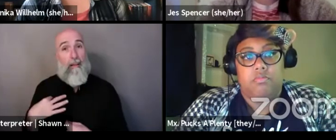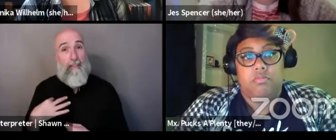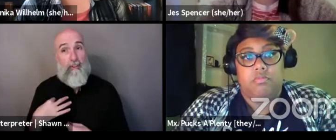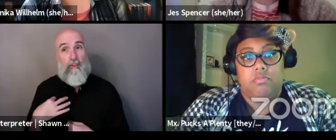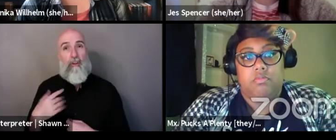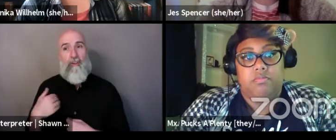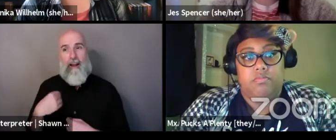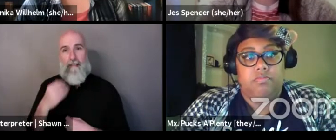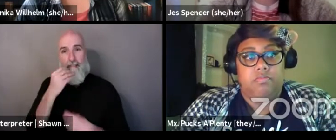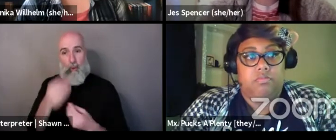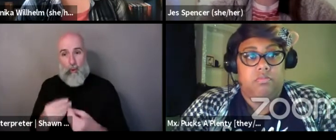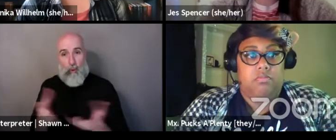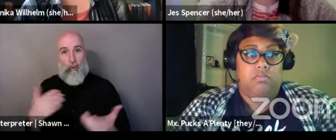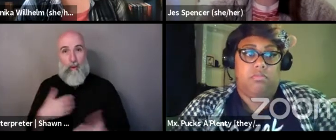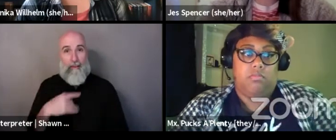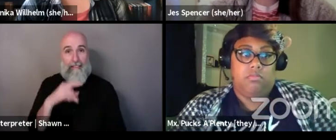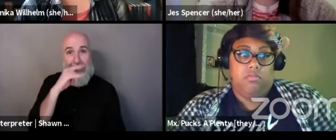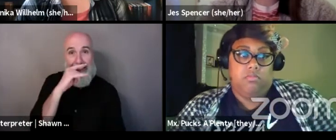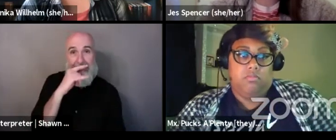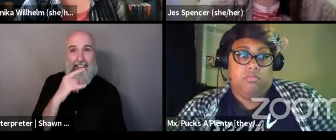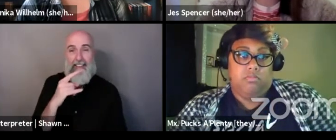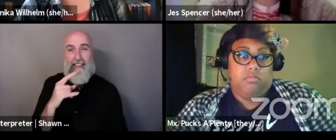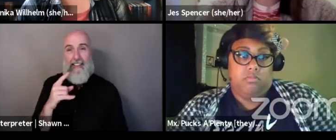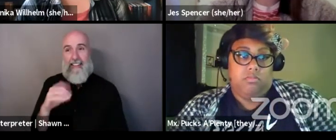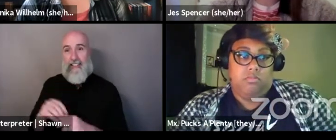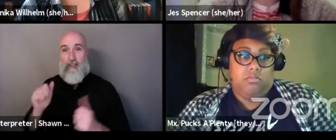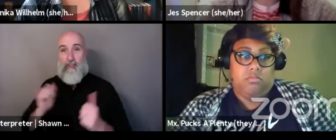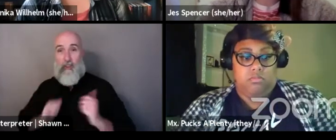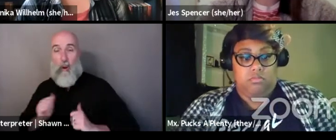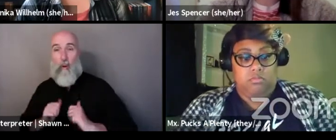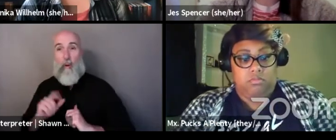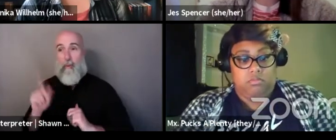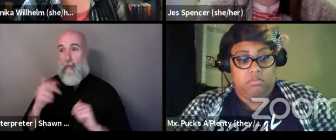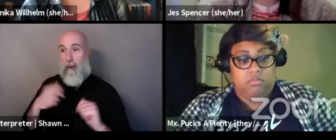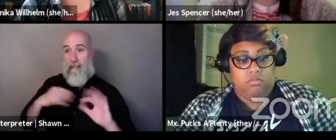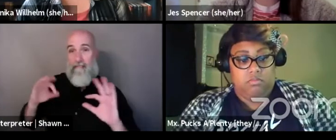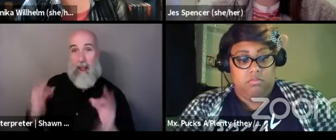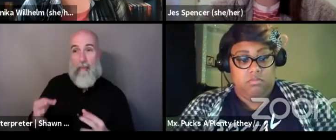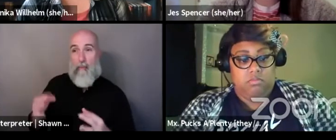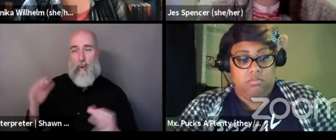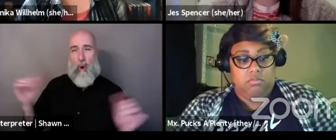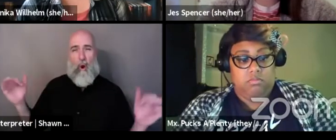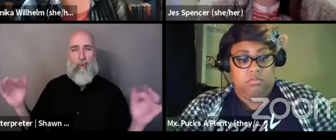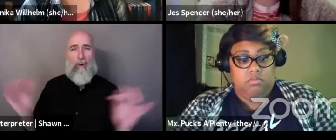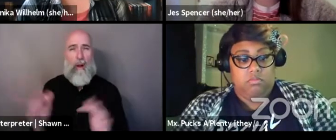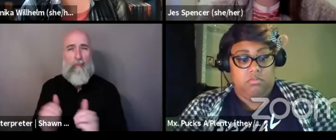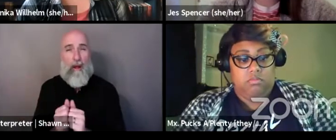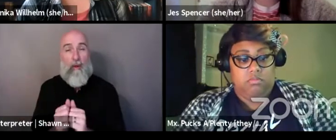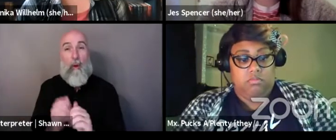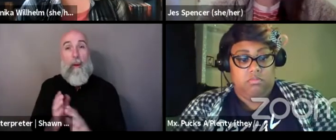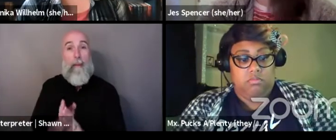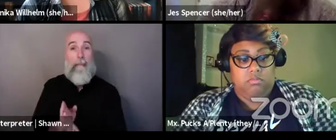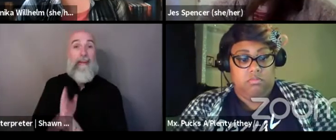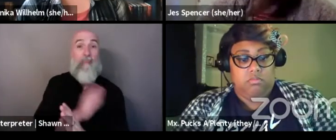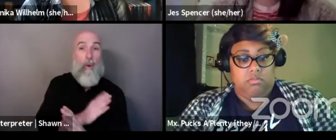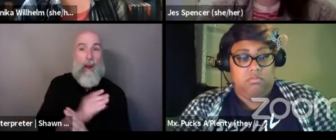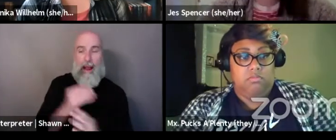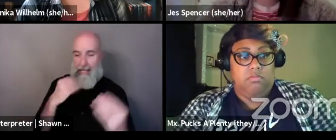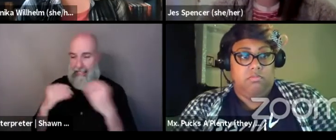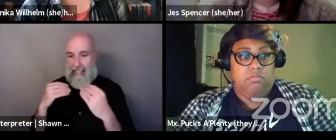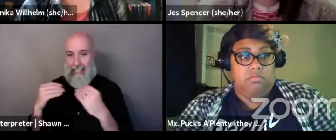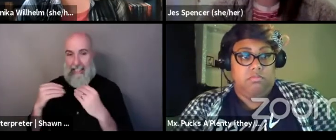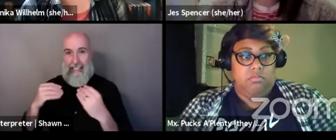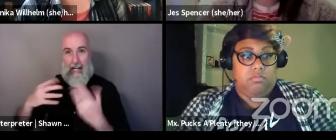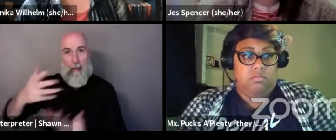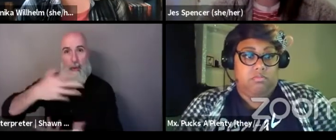have food. And we had kids, you know, in the show, people had families, and we would all come together beforehand and eat and commune